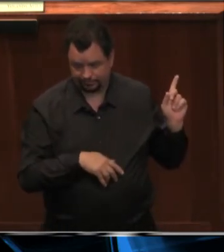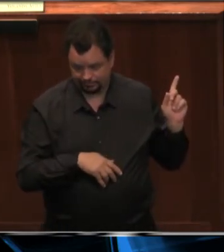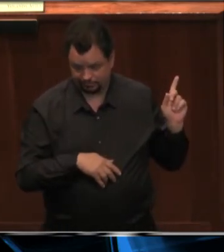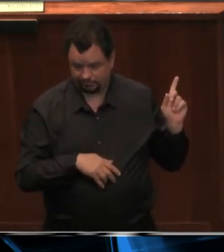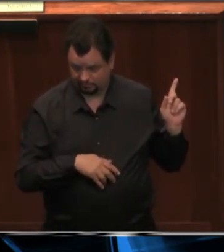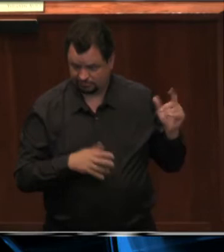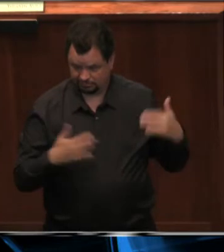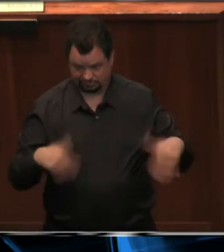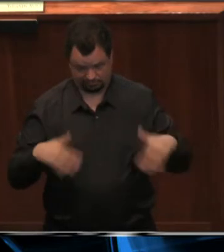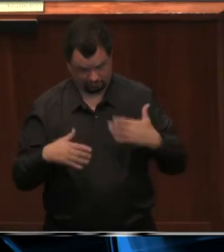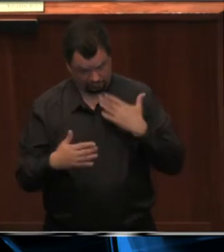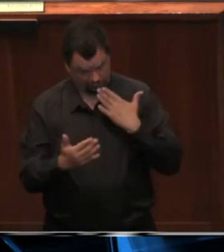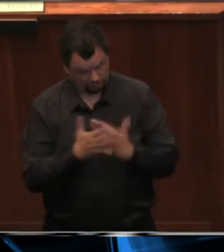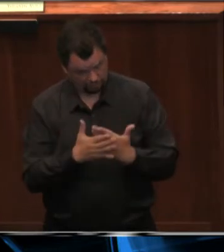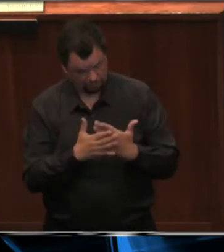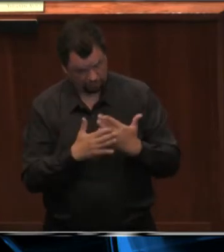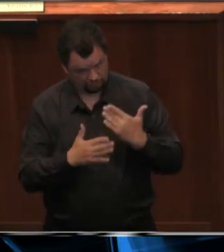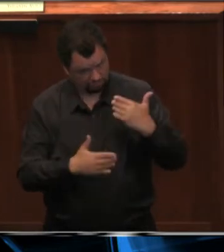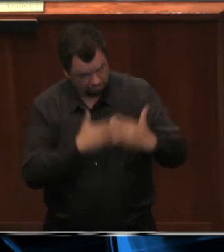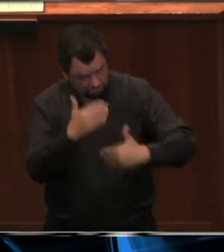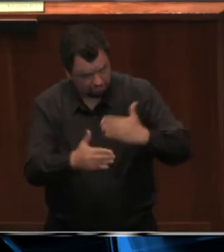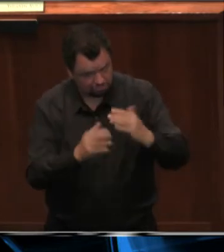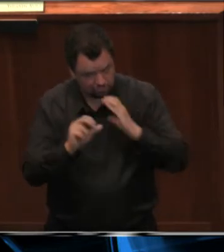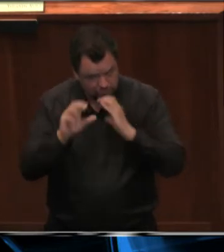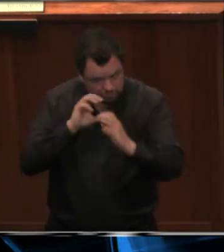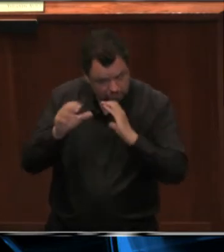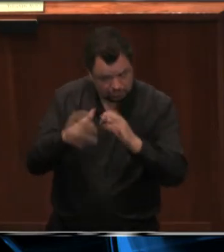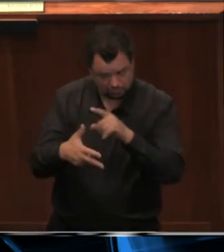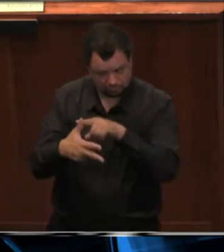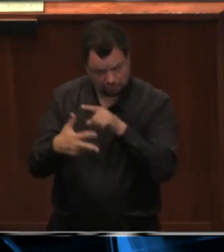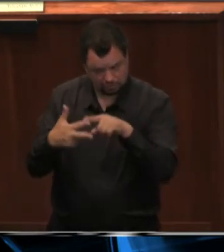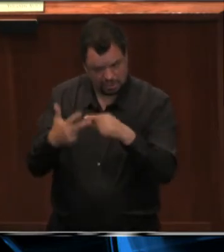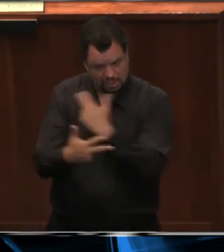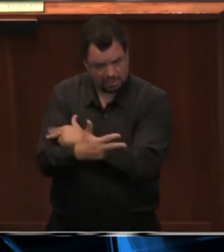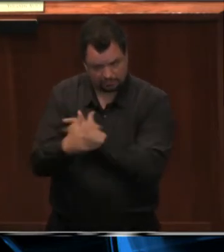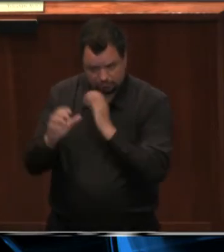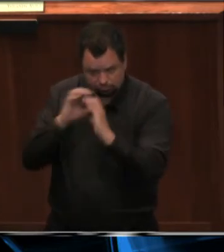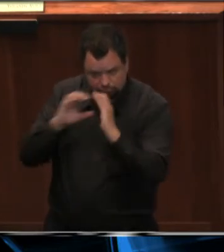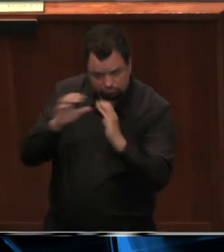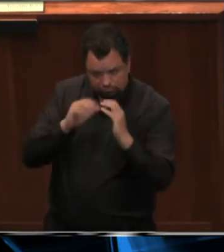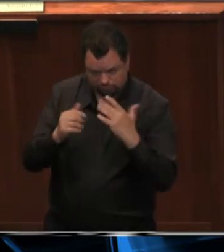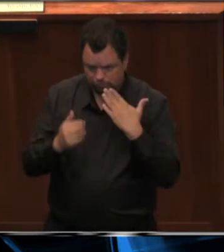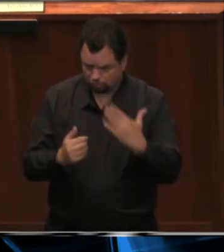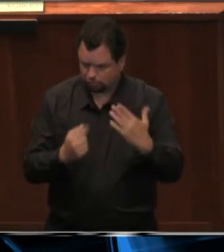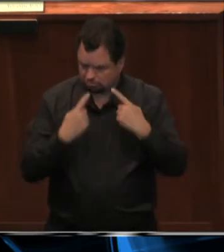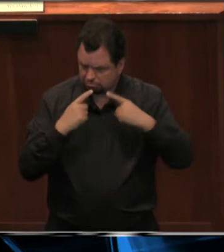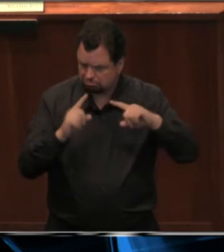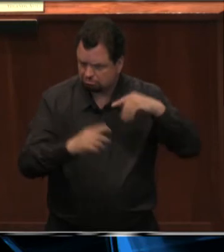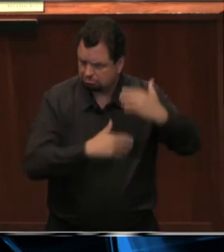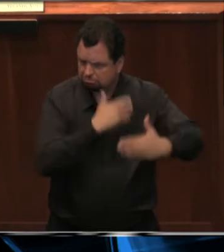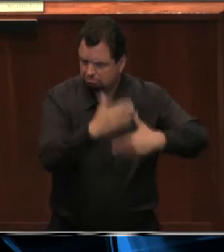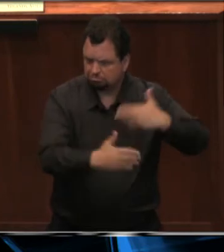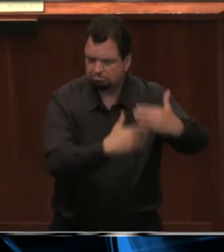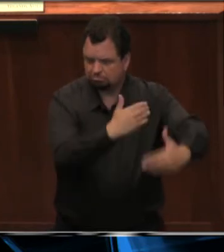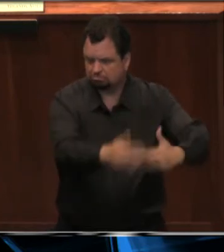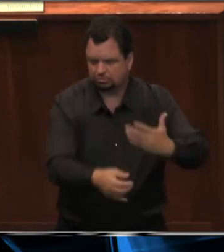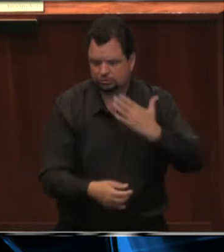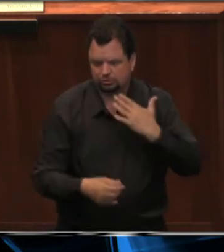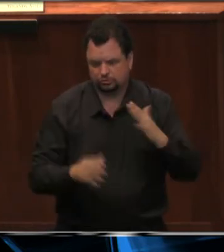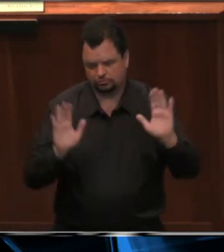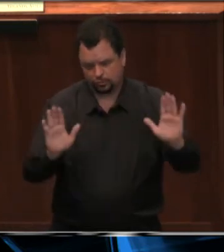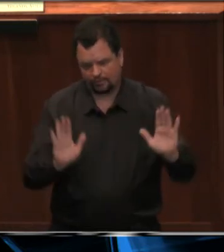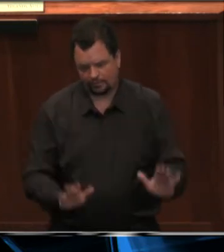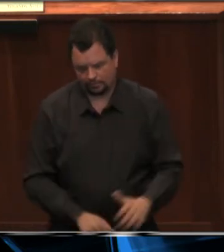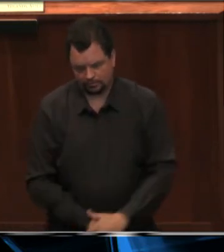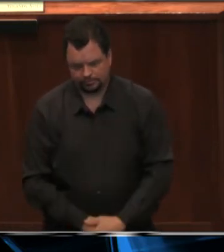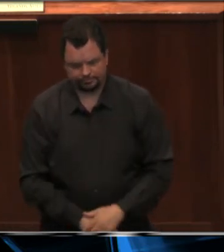might be able to hear from, yes, Director Whelan. I just wanted to add to Doris's question, one of the reasons